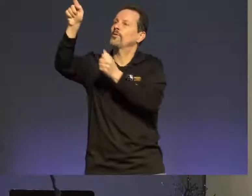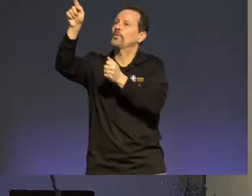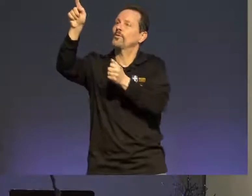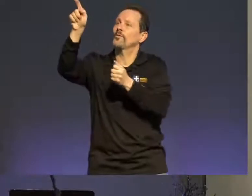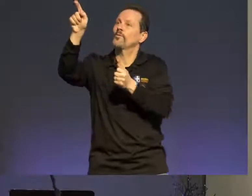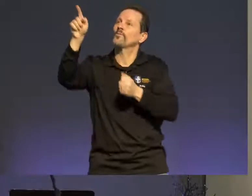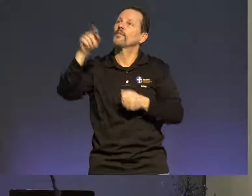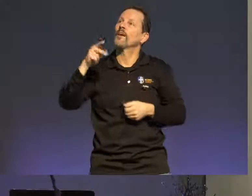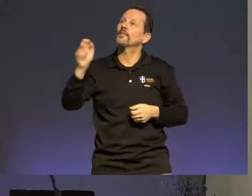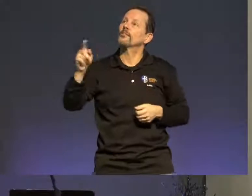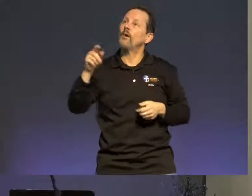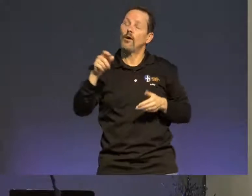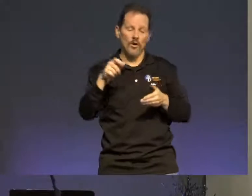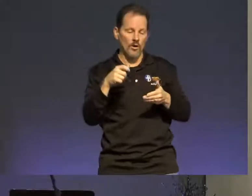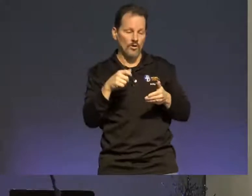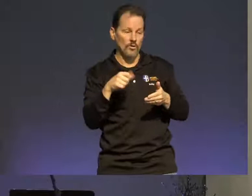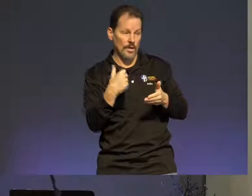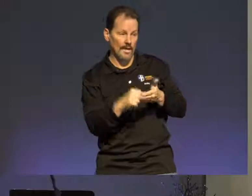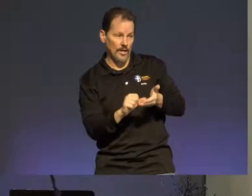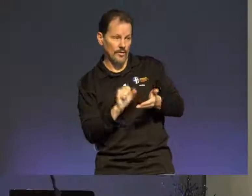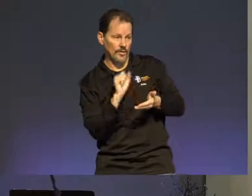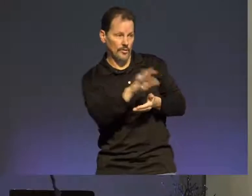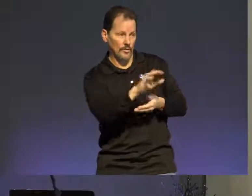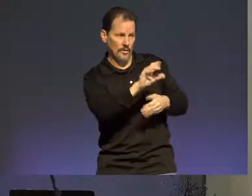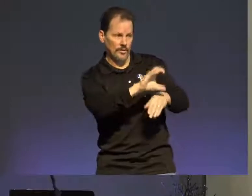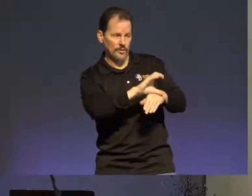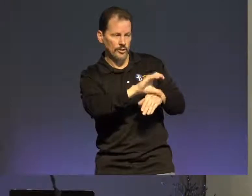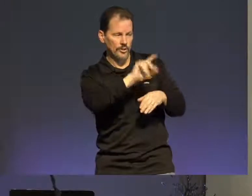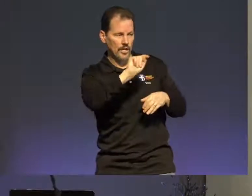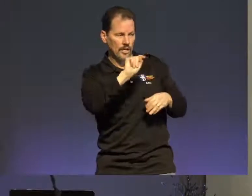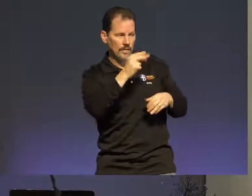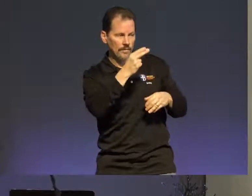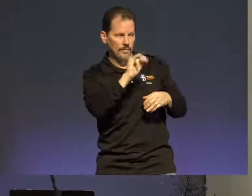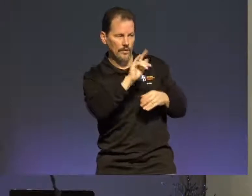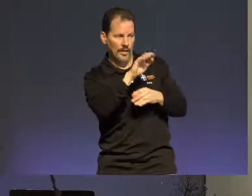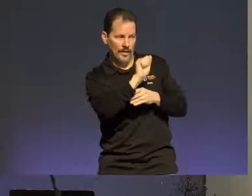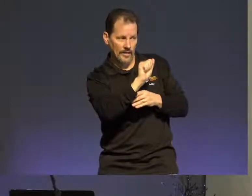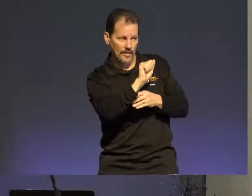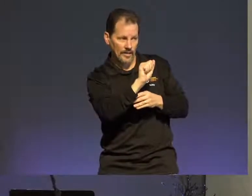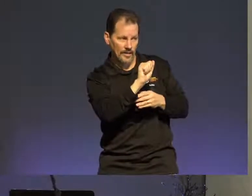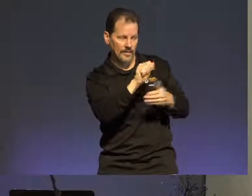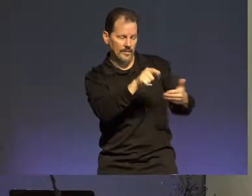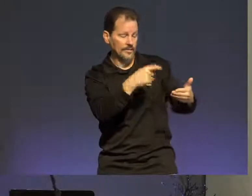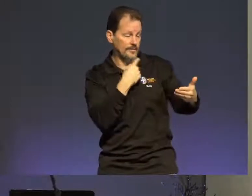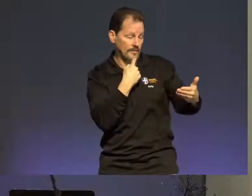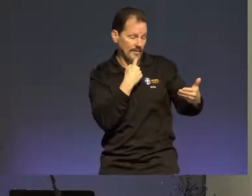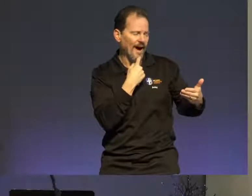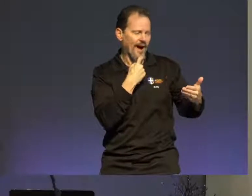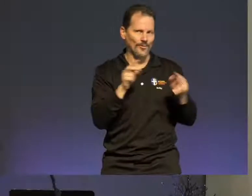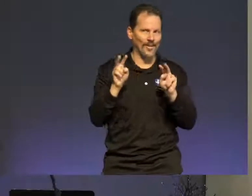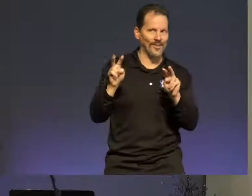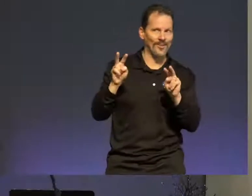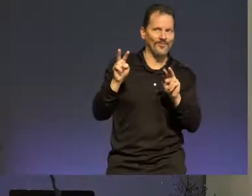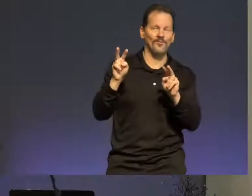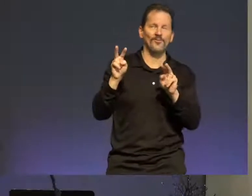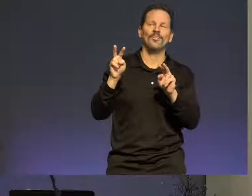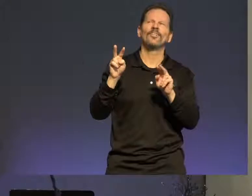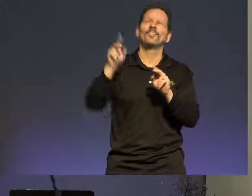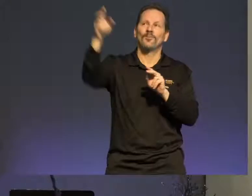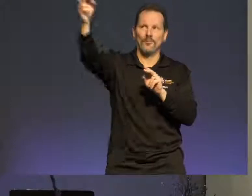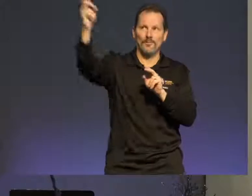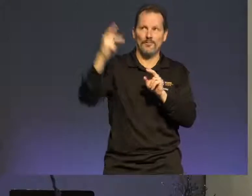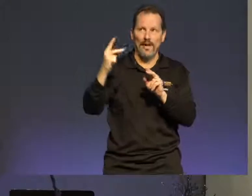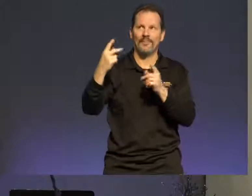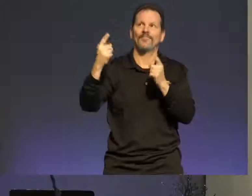Thessalonica, that we can look ahead to a glorious reunion when you return. So Lord, I pray now for the person who doesn't know